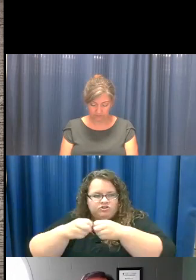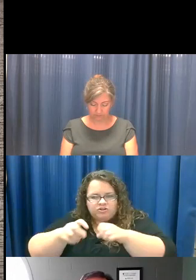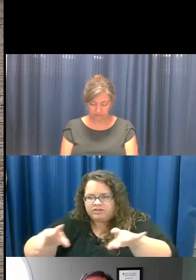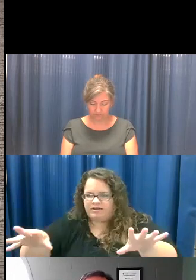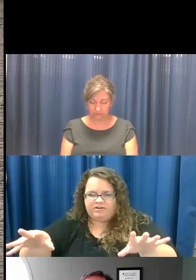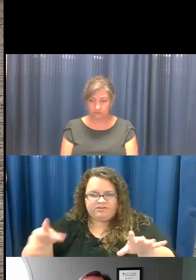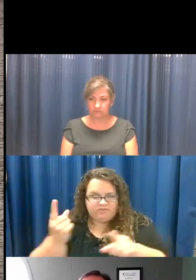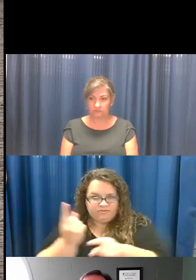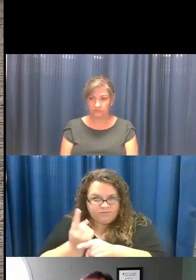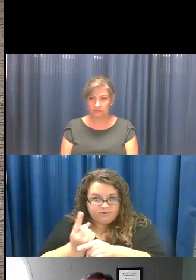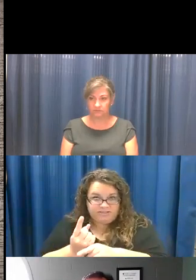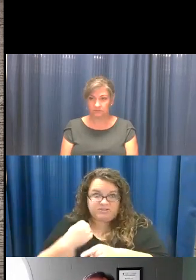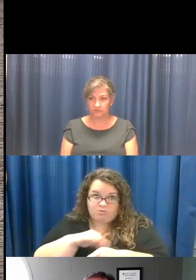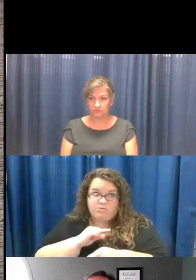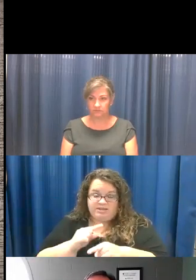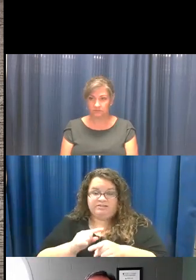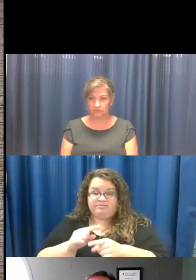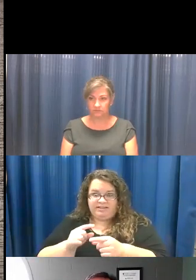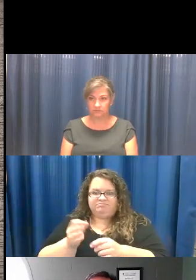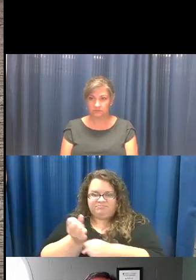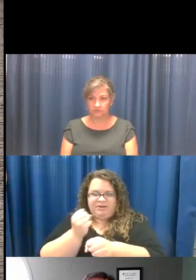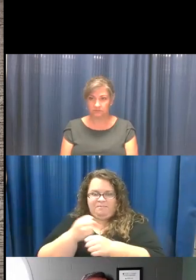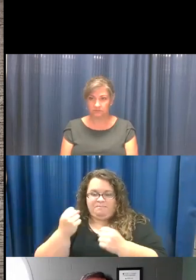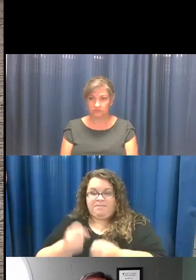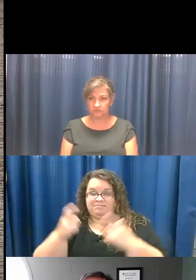big difference in whatever we believe are the